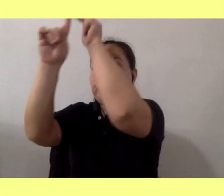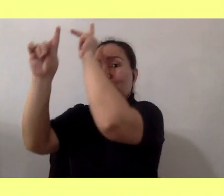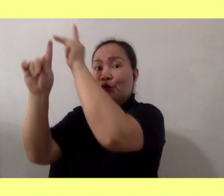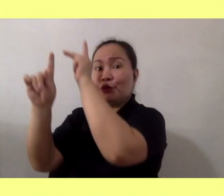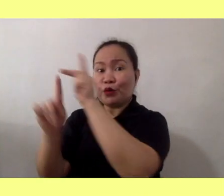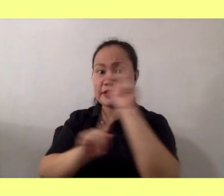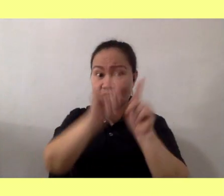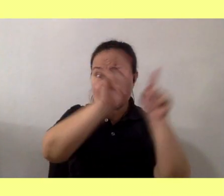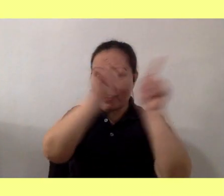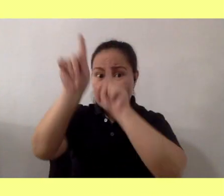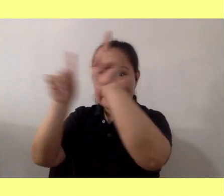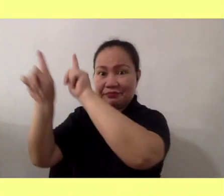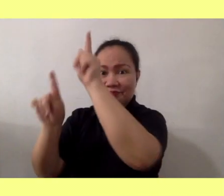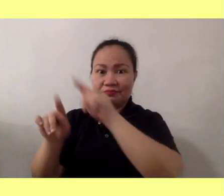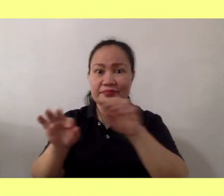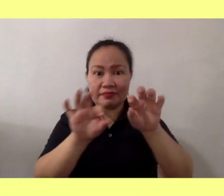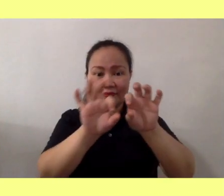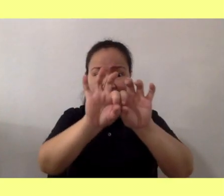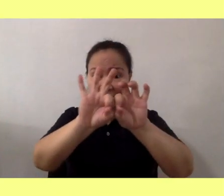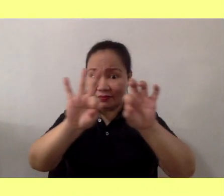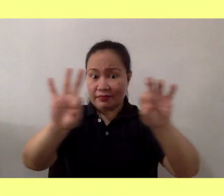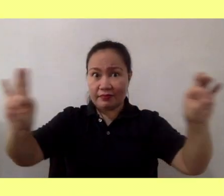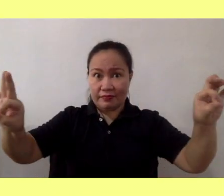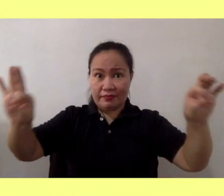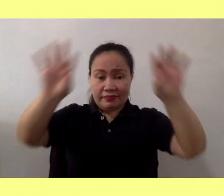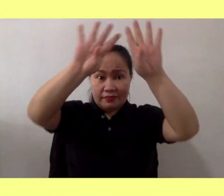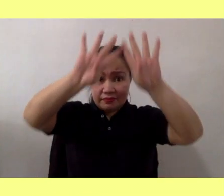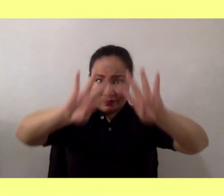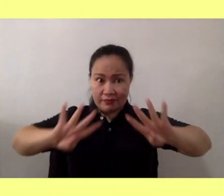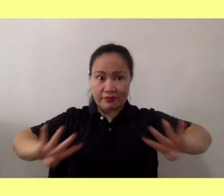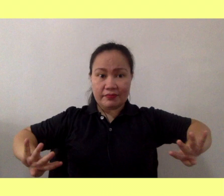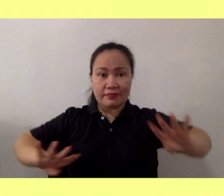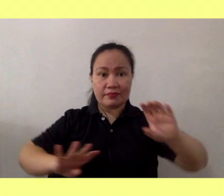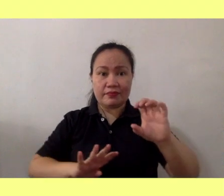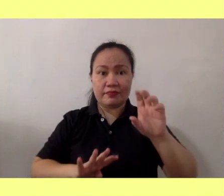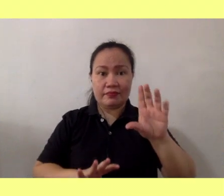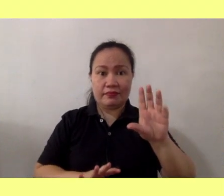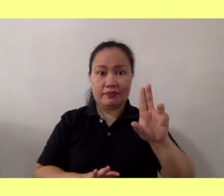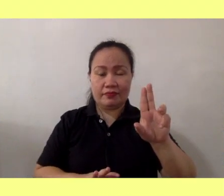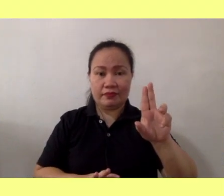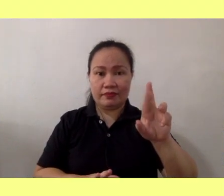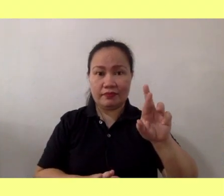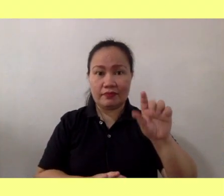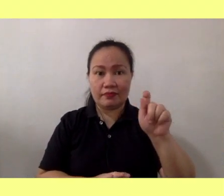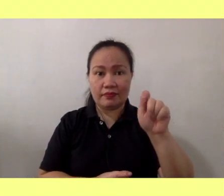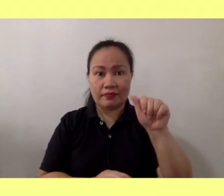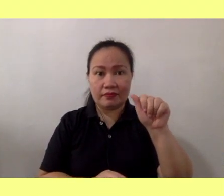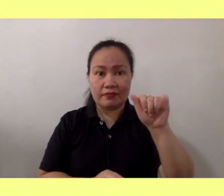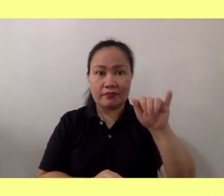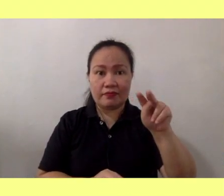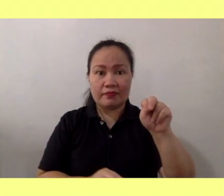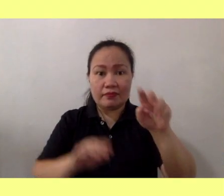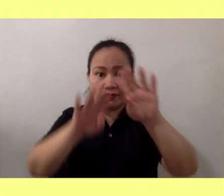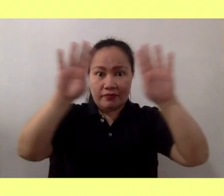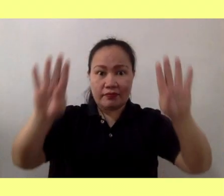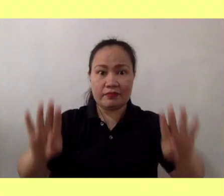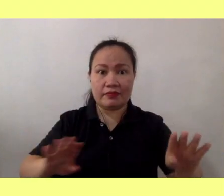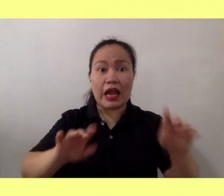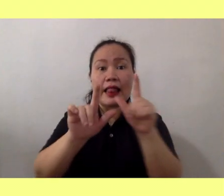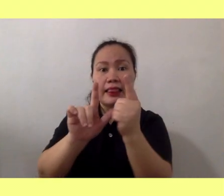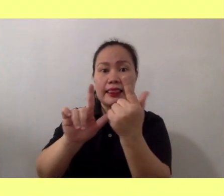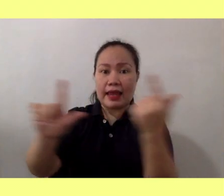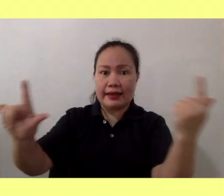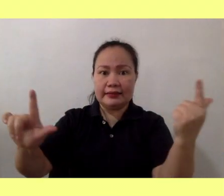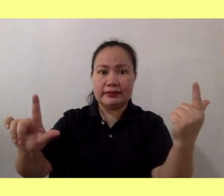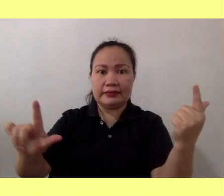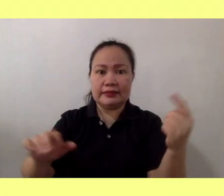that is a point. Okay? A curtain rod, ito yung pinaglalagyan ng ating kortina. So, this is a line. The edge,